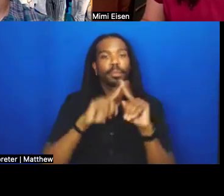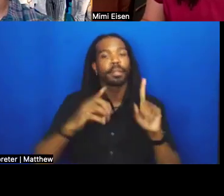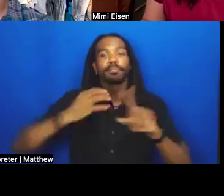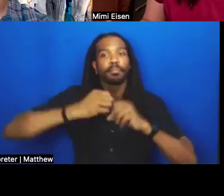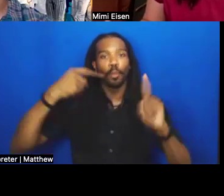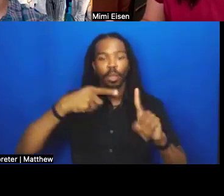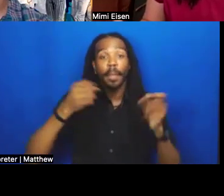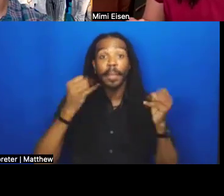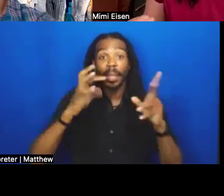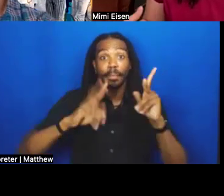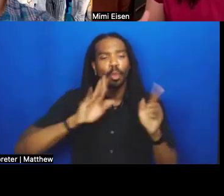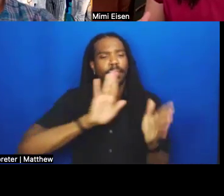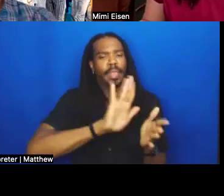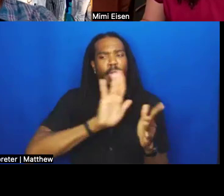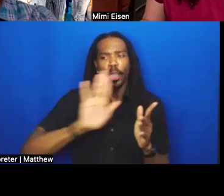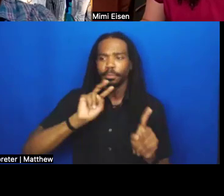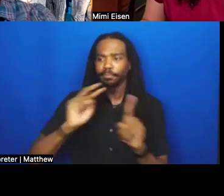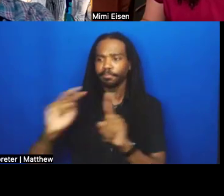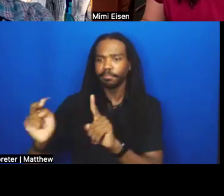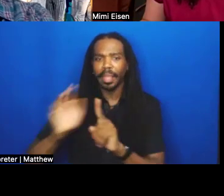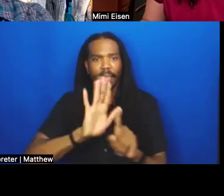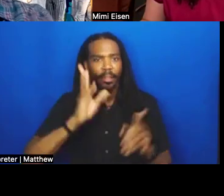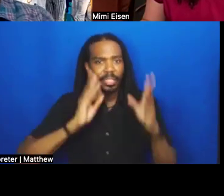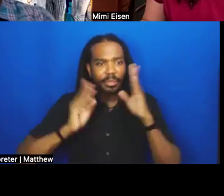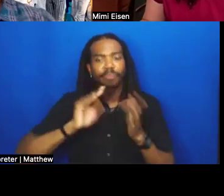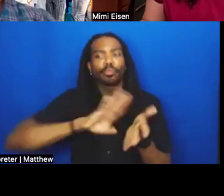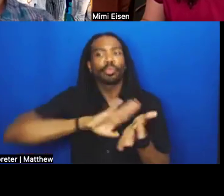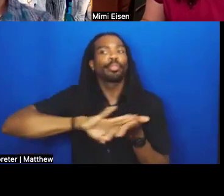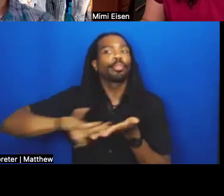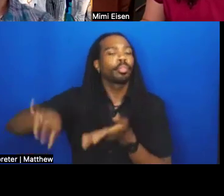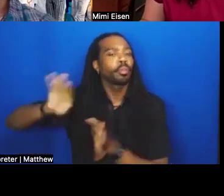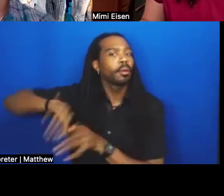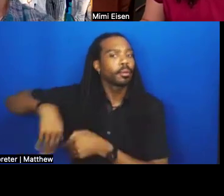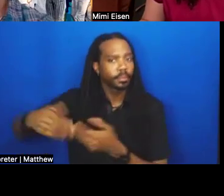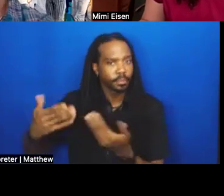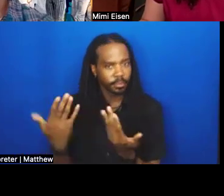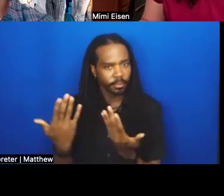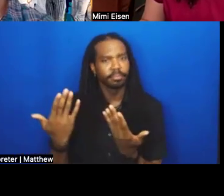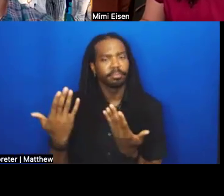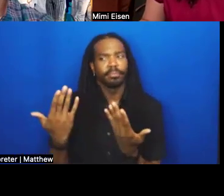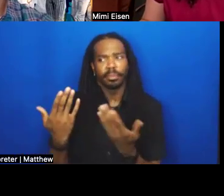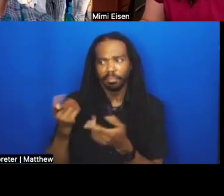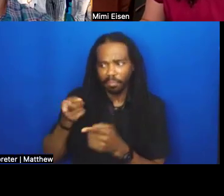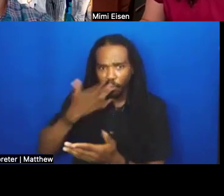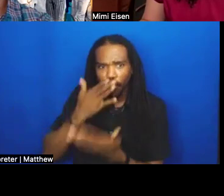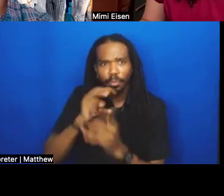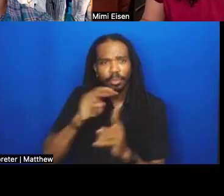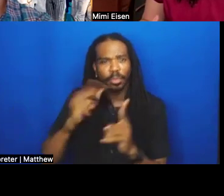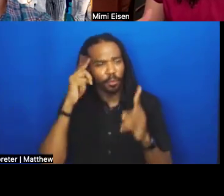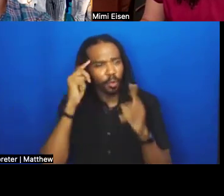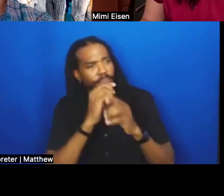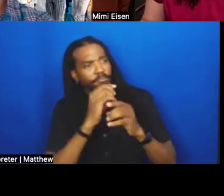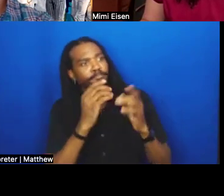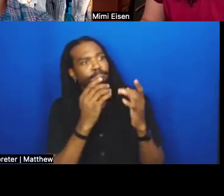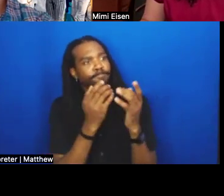of the mainstream story who expressed far more expansive visions of freedom and justice than did the people called the Founding Fathers, and